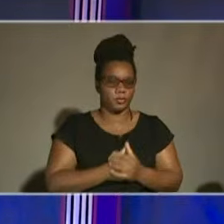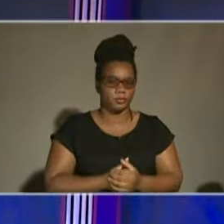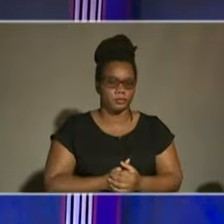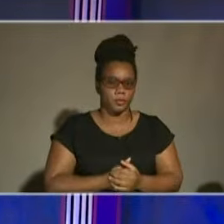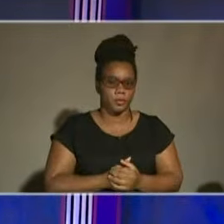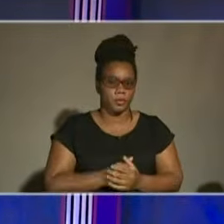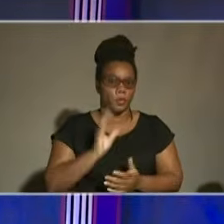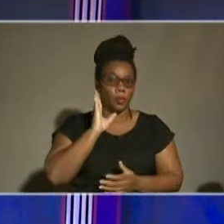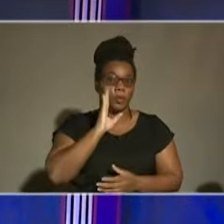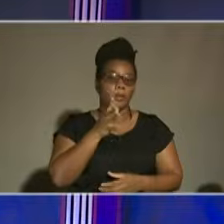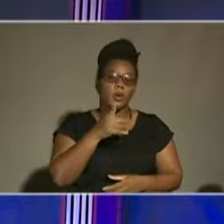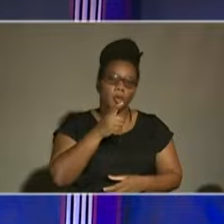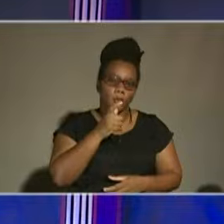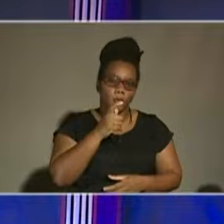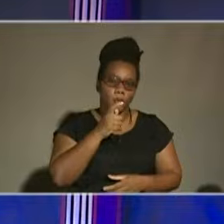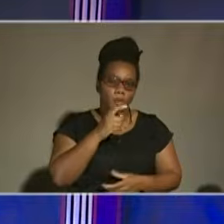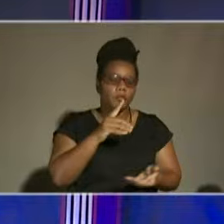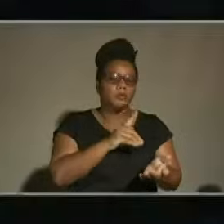Andrew Holness.